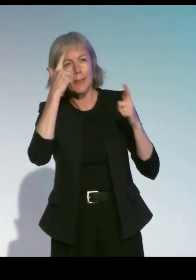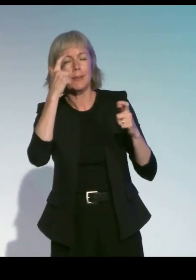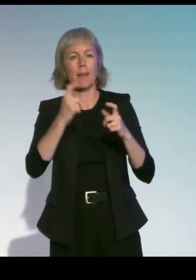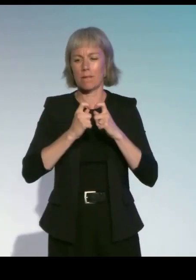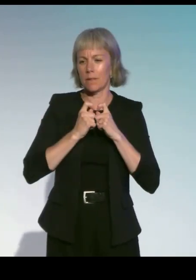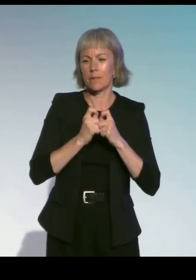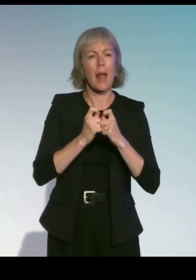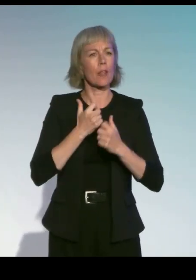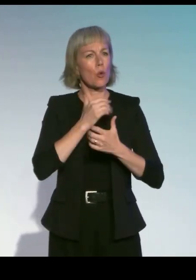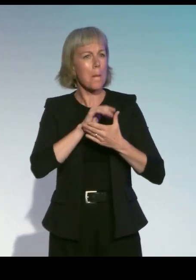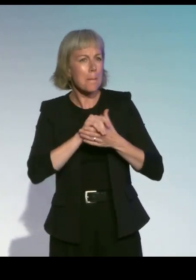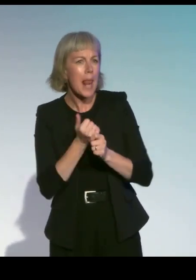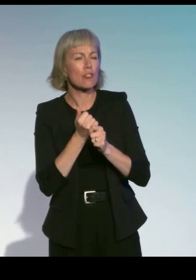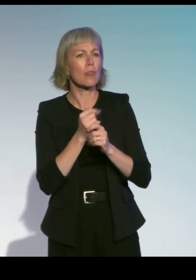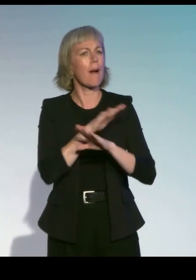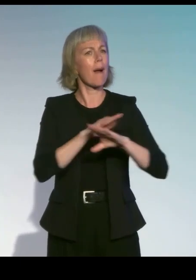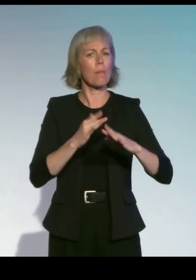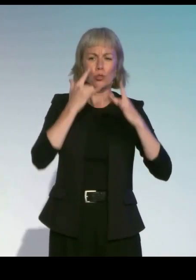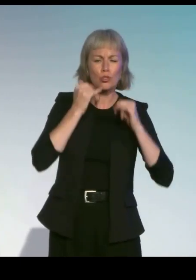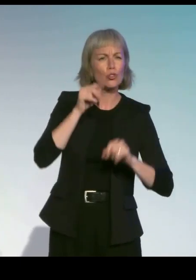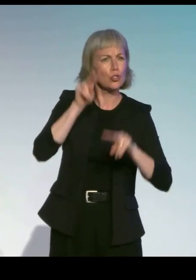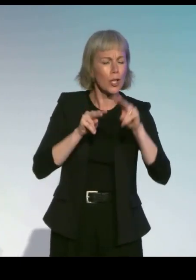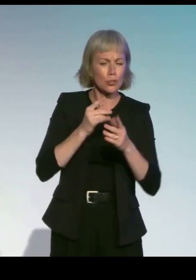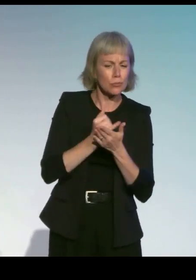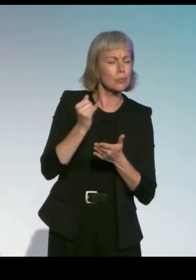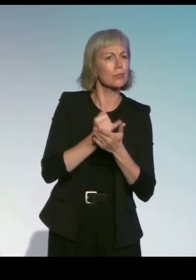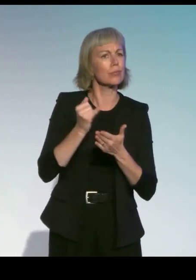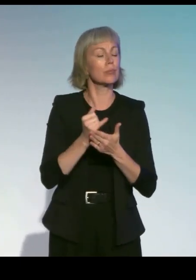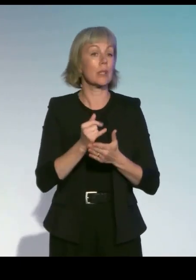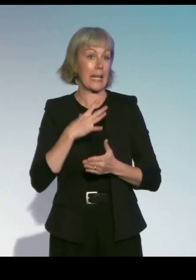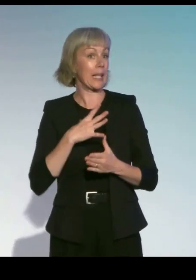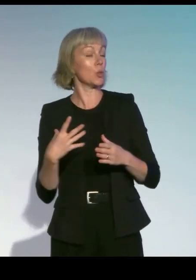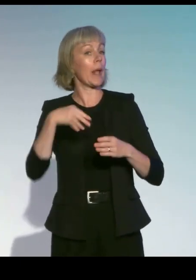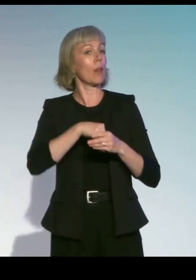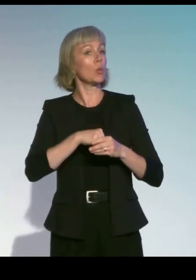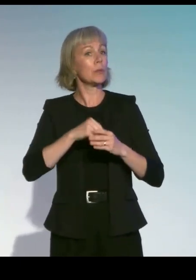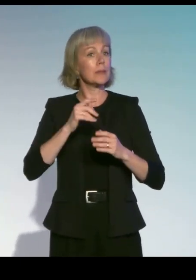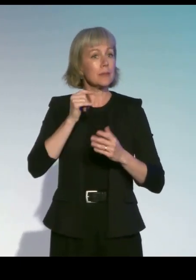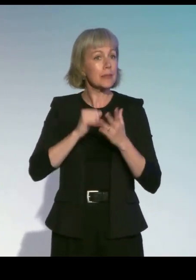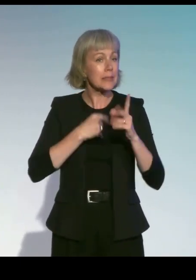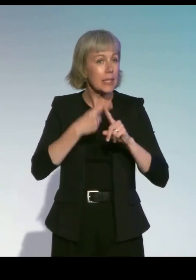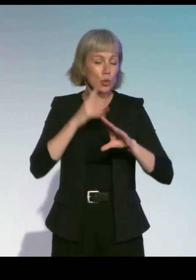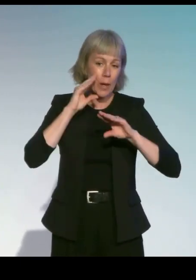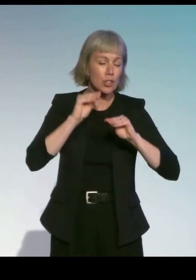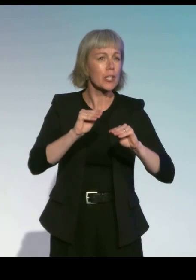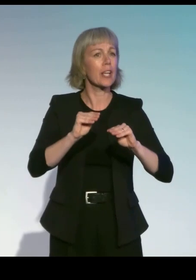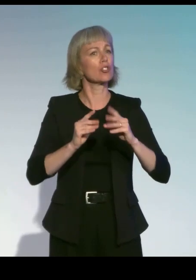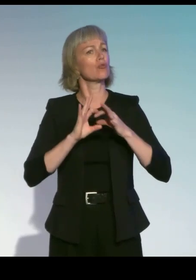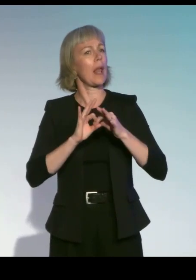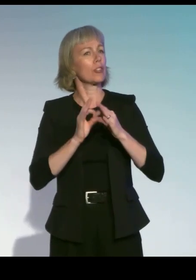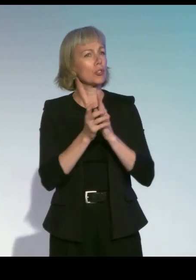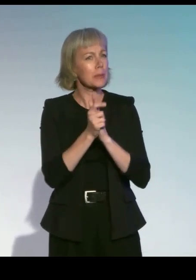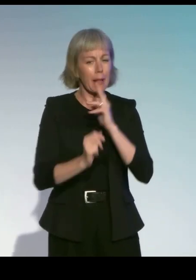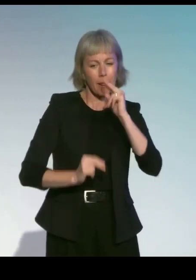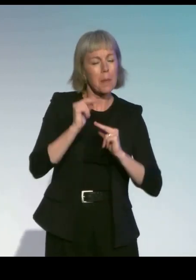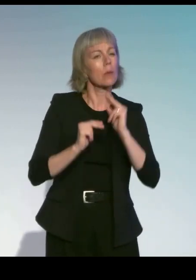value pleasure-focused, non-judgmental, culturally relevant sex education, consent training, relationship skills, and to